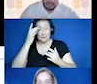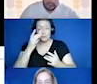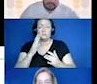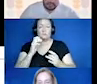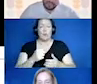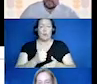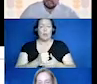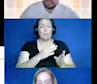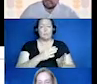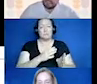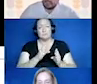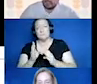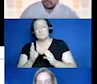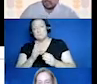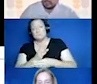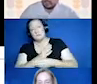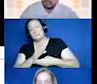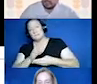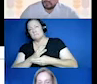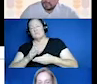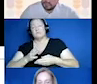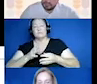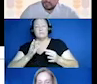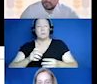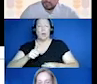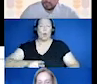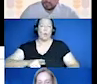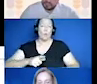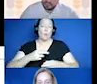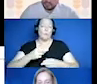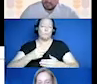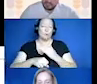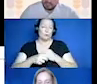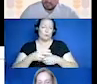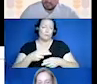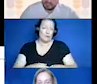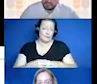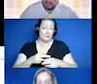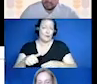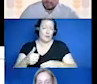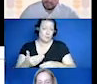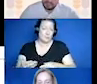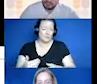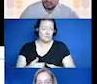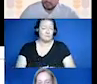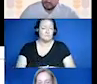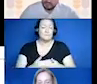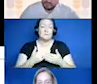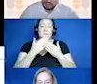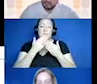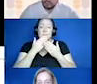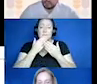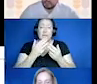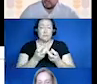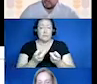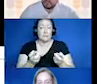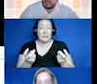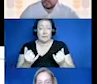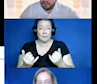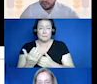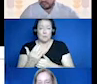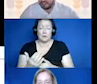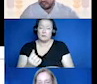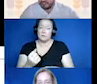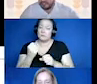needle on reducing preterm and low birth weight births, among other things. The Safe Sleep panel this morning was also a very